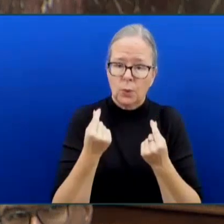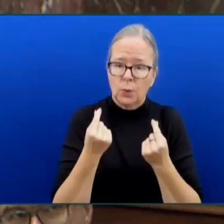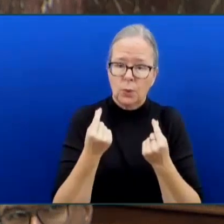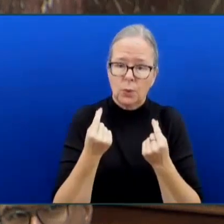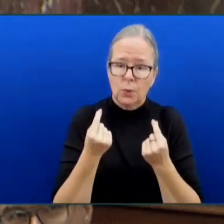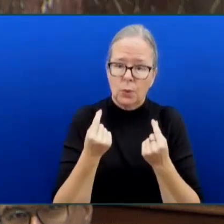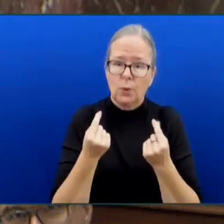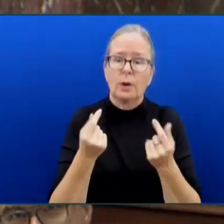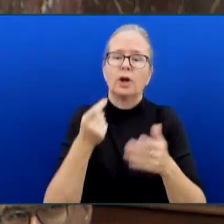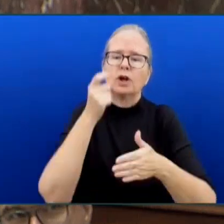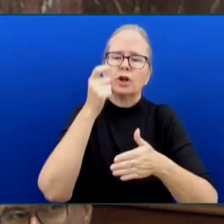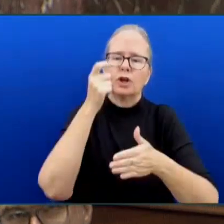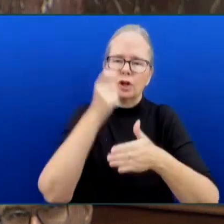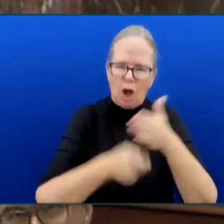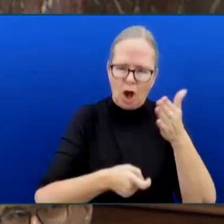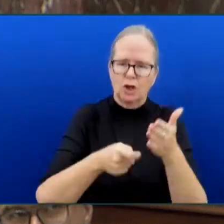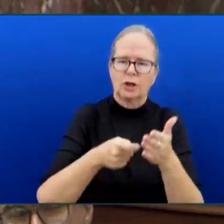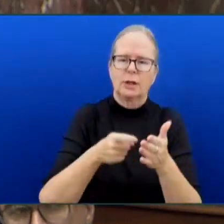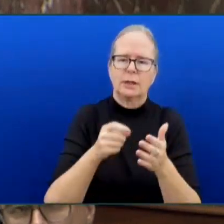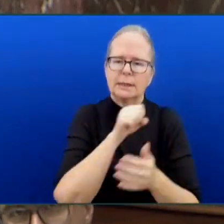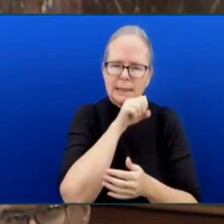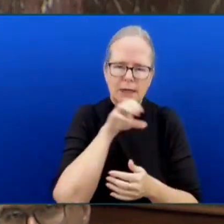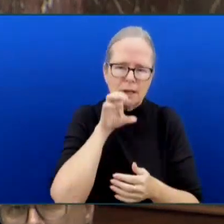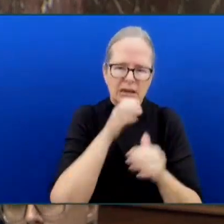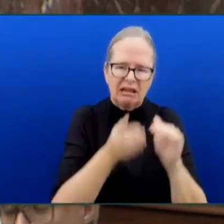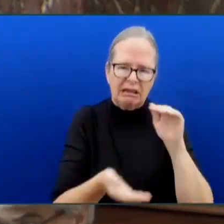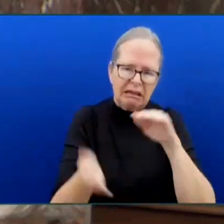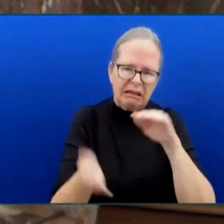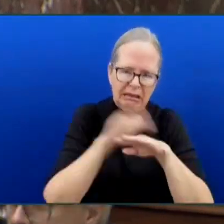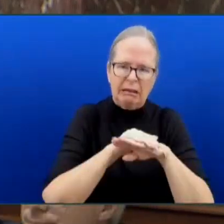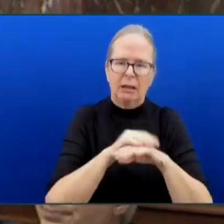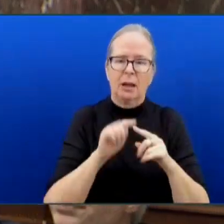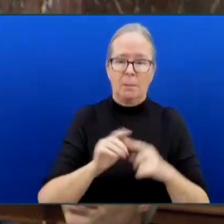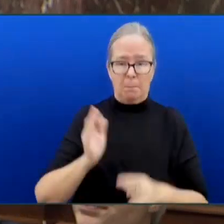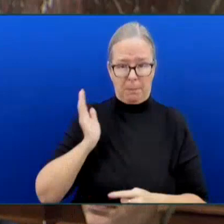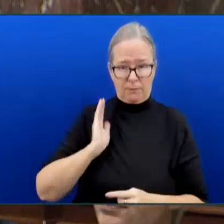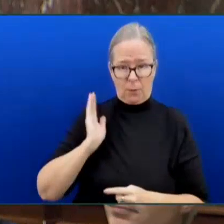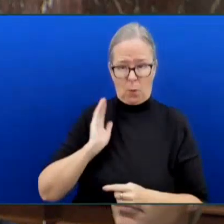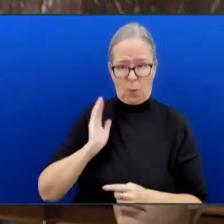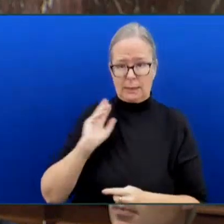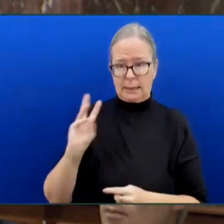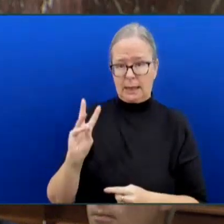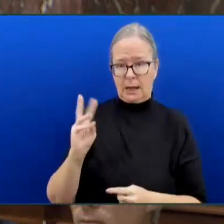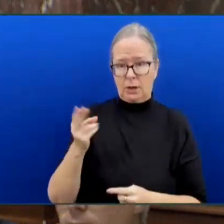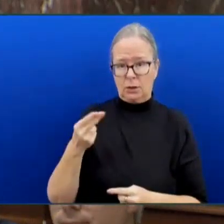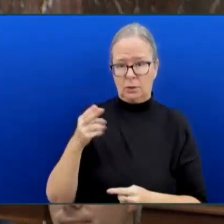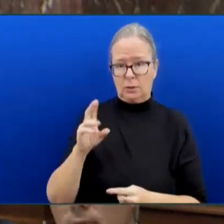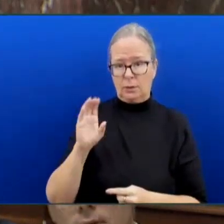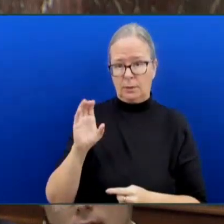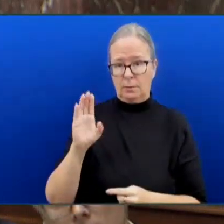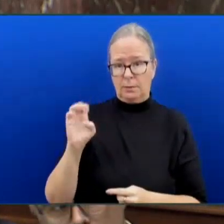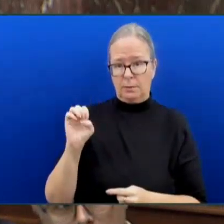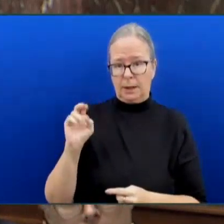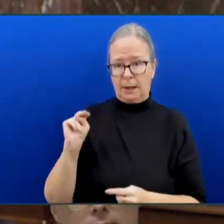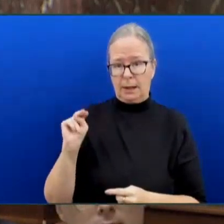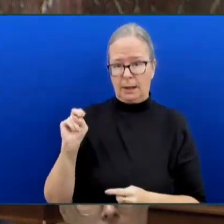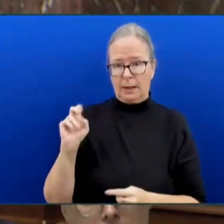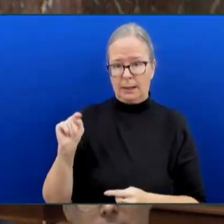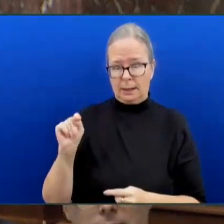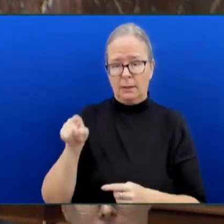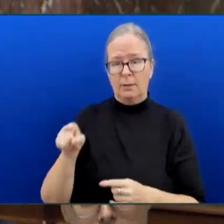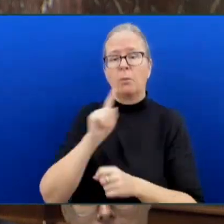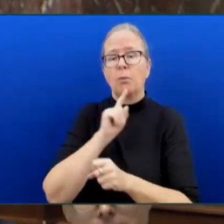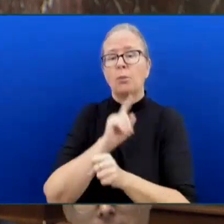undid WAC Bennett's commitment to give seniors a break. They raised fares on every single route up and down the coast. Thank you.